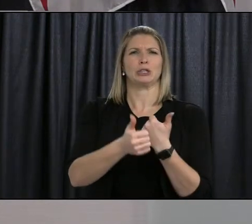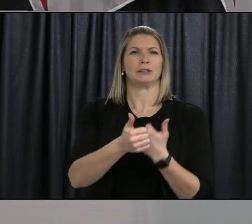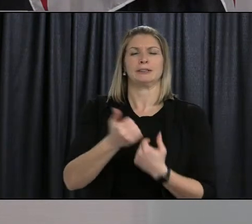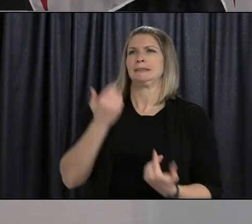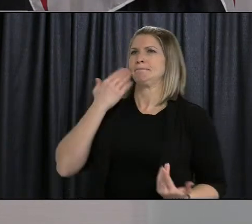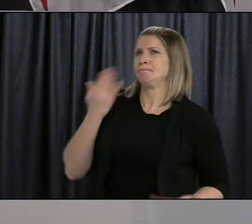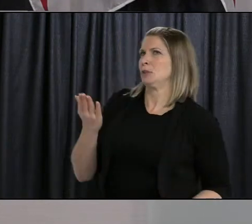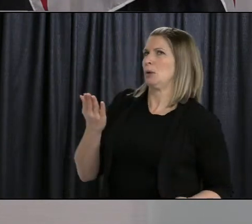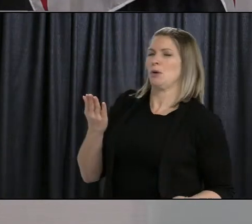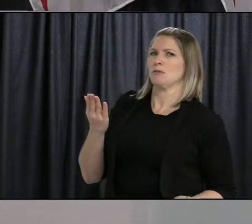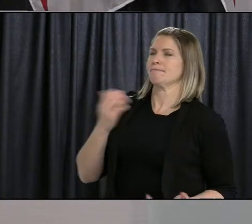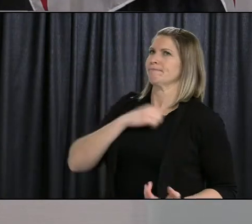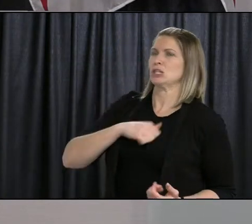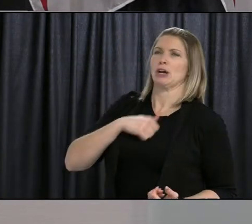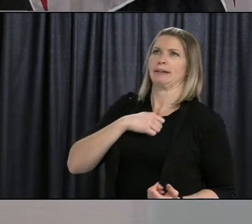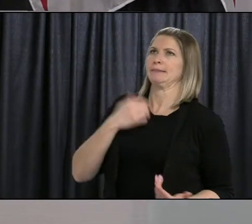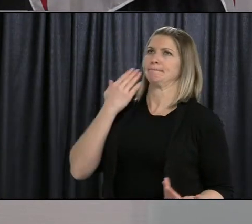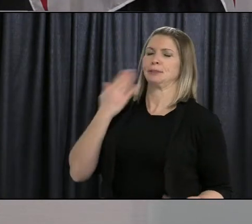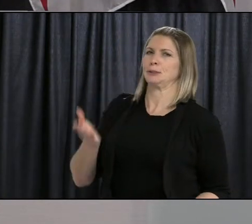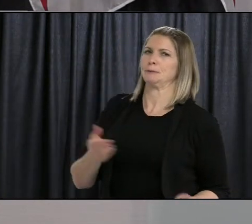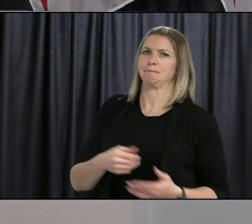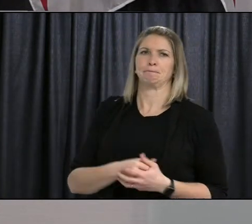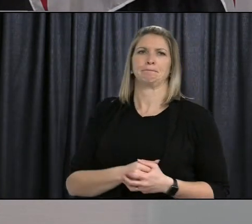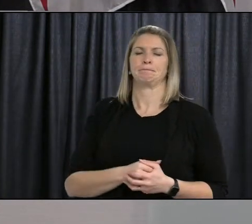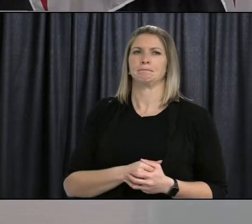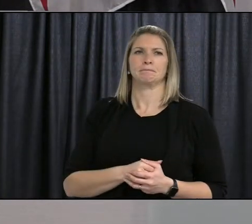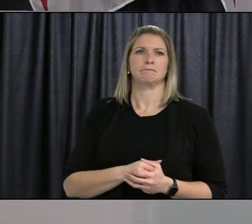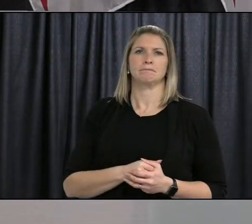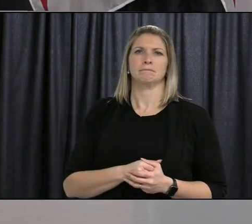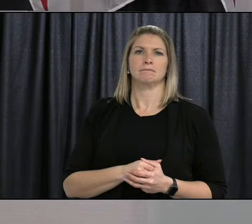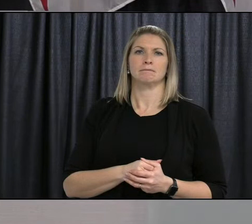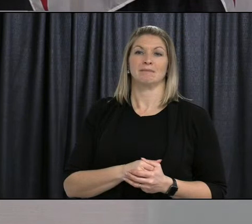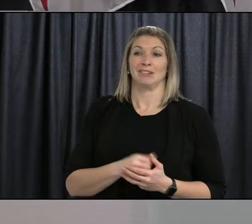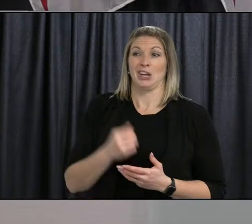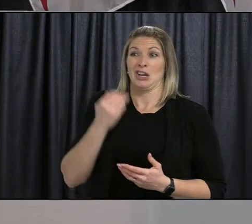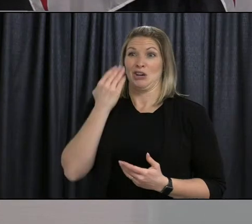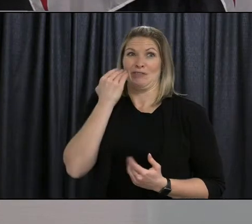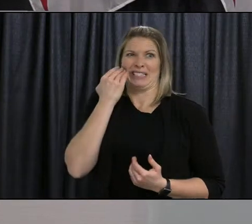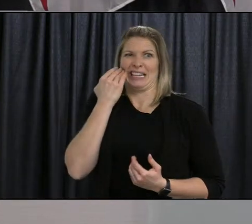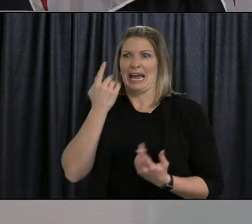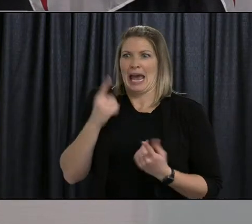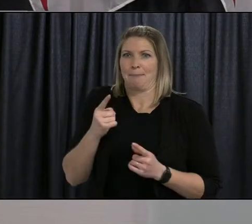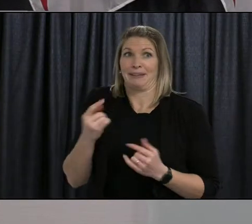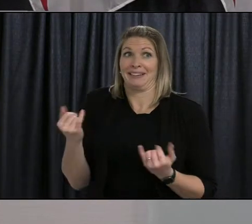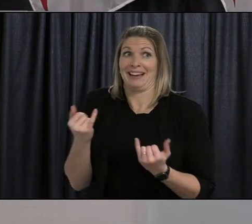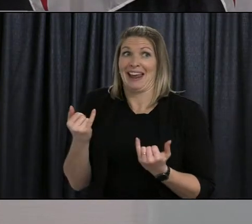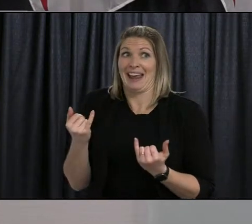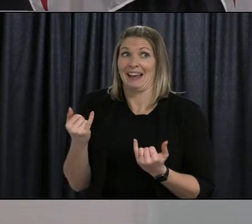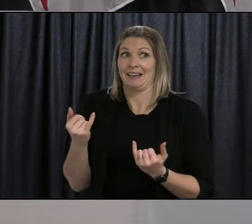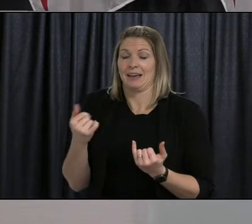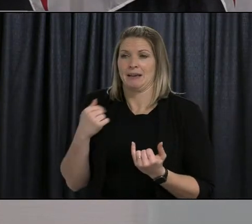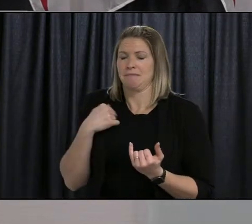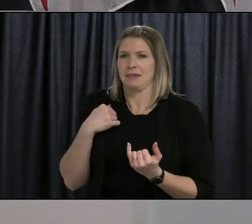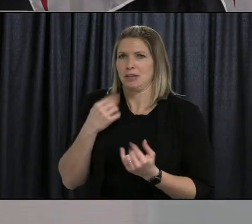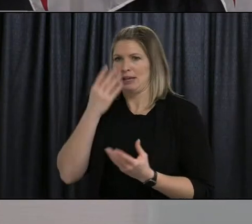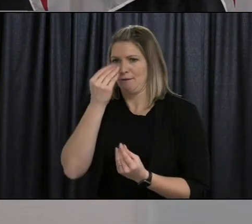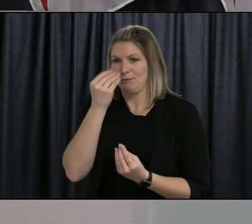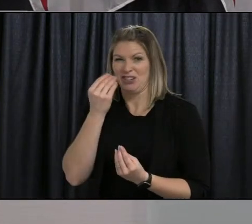don't have that information, Peter, sorry. As I said, that was evolving as I was walking out here, so